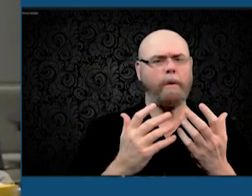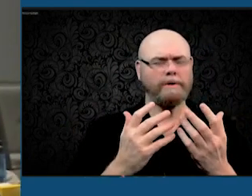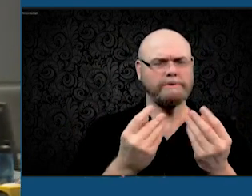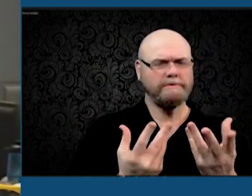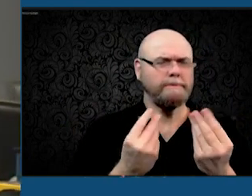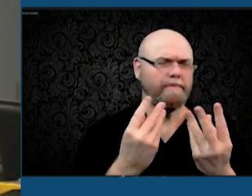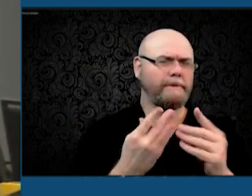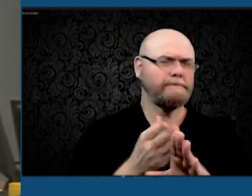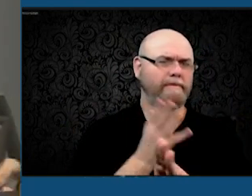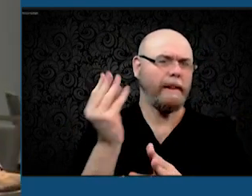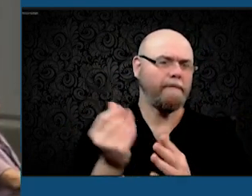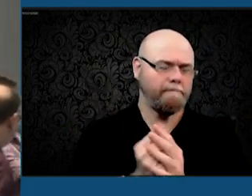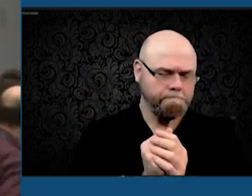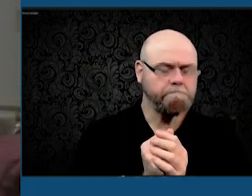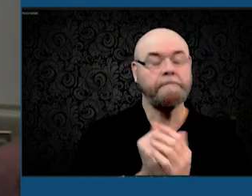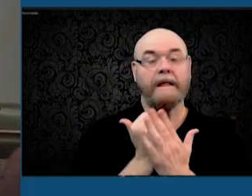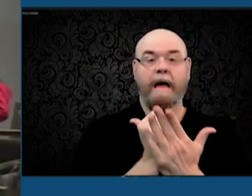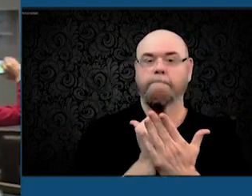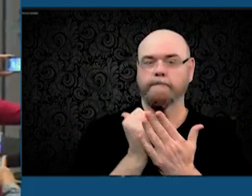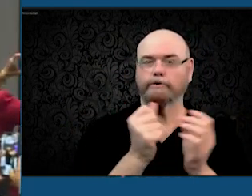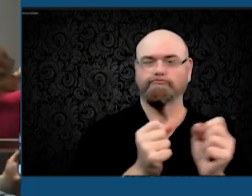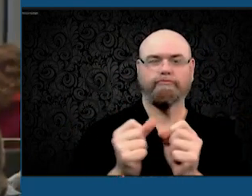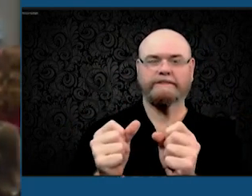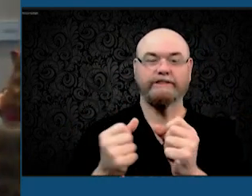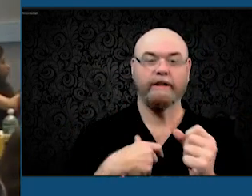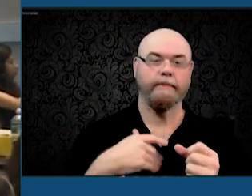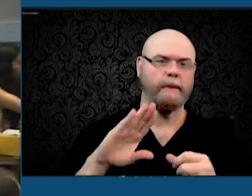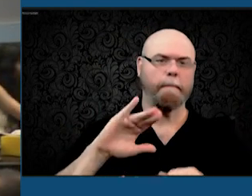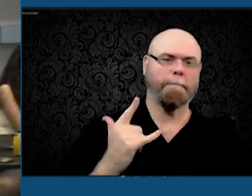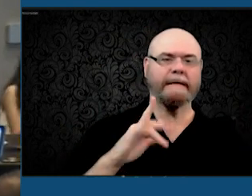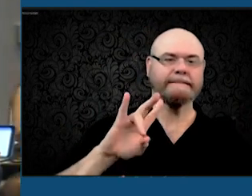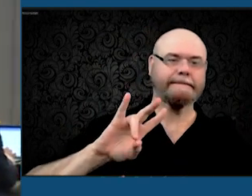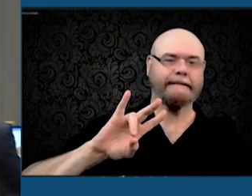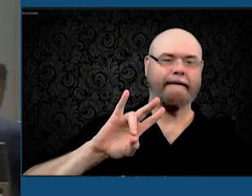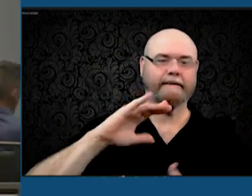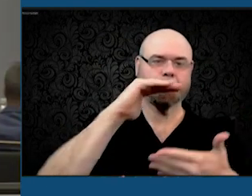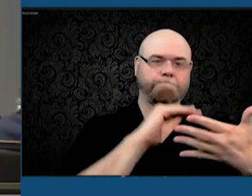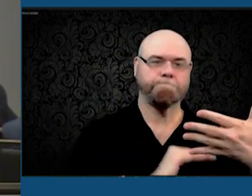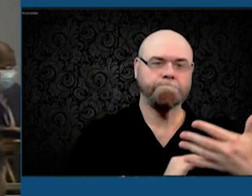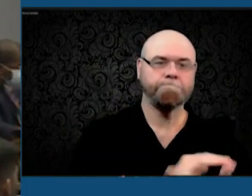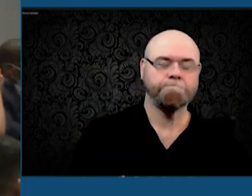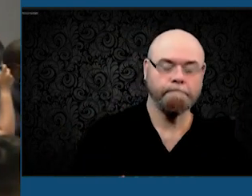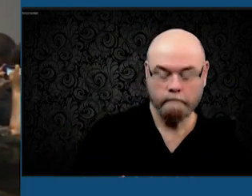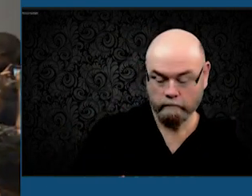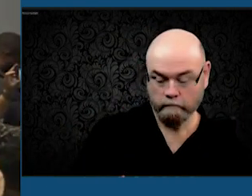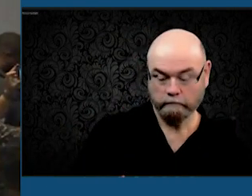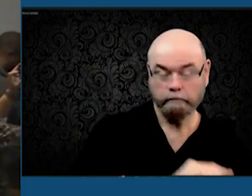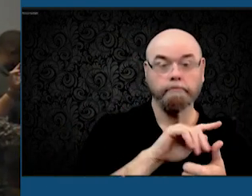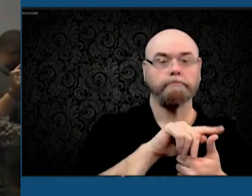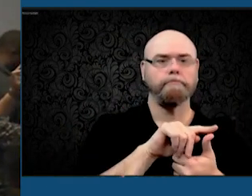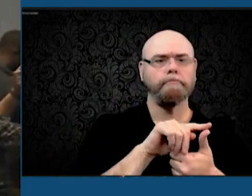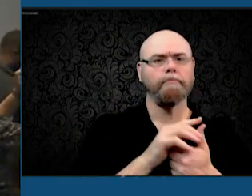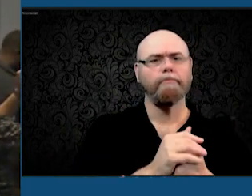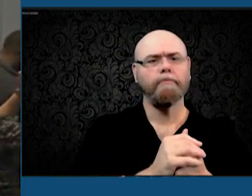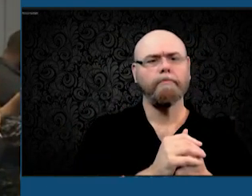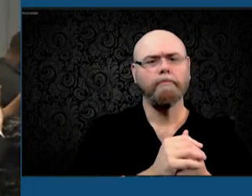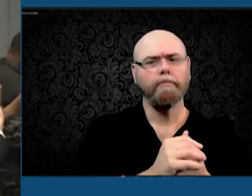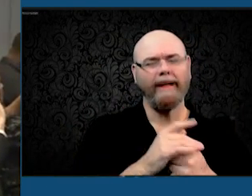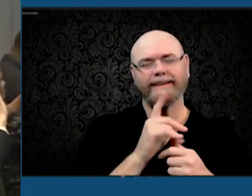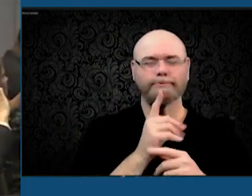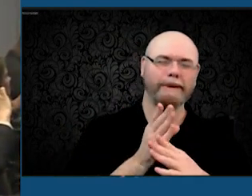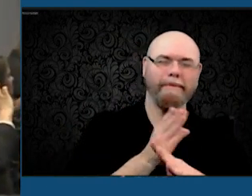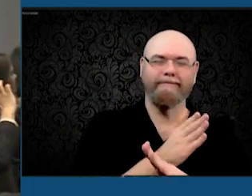helpful strategies. We call these the Big Seven sometimes. The first one is kind of a precursor to a strategy. It's